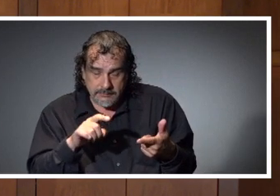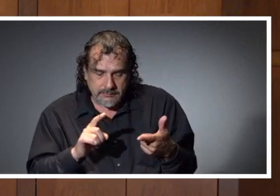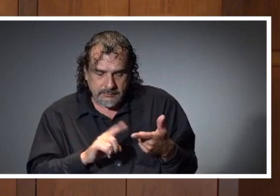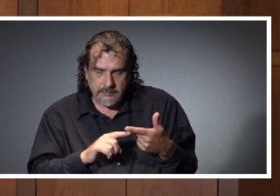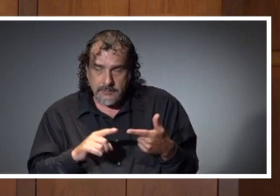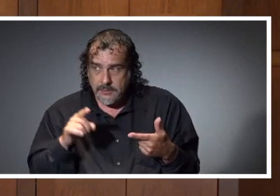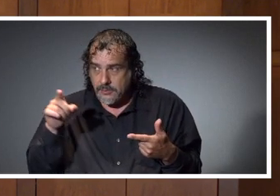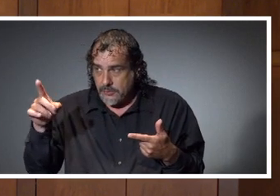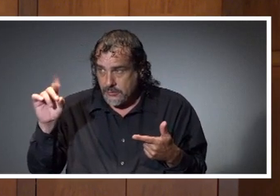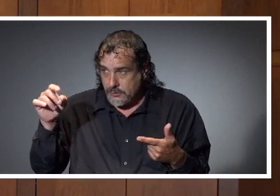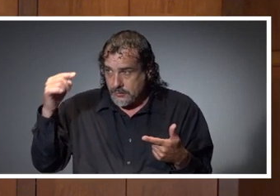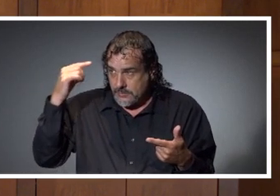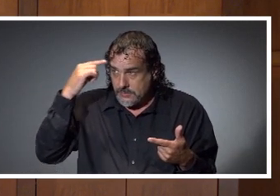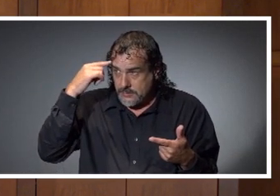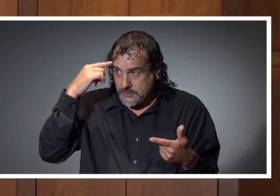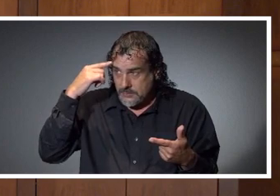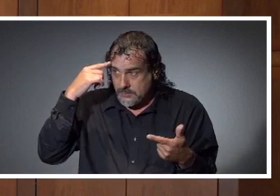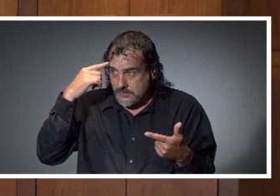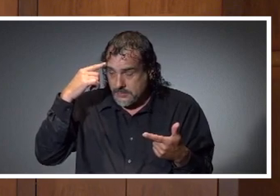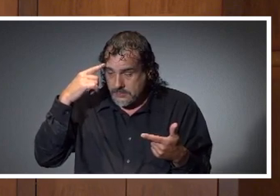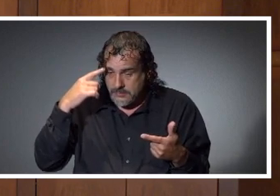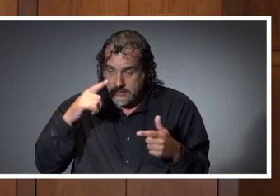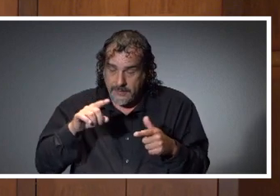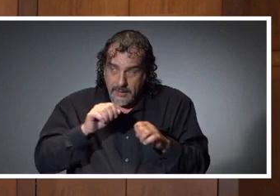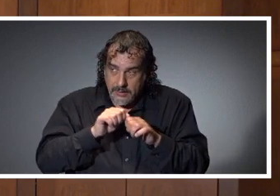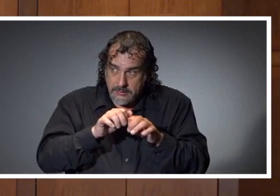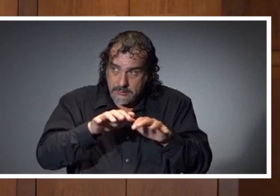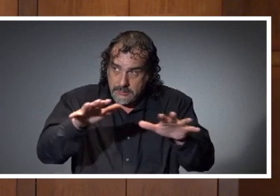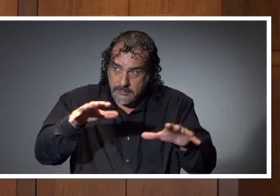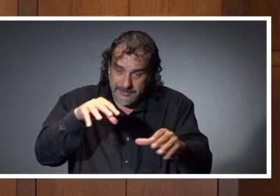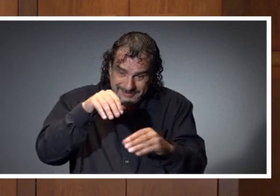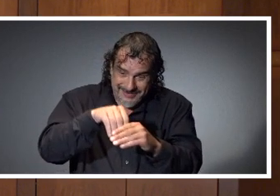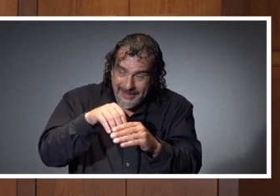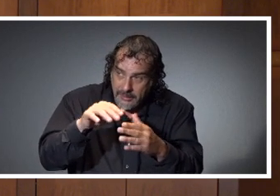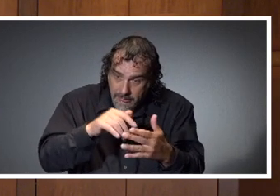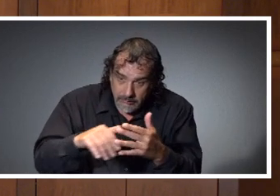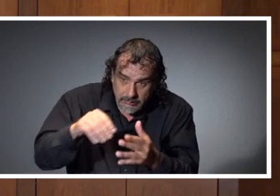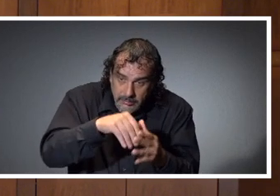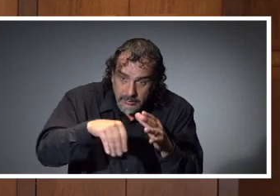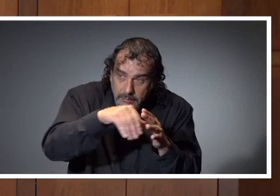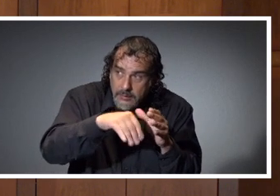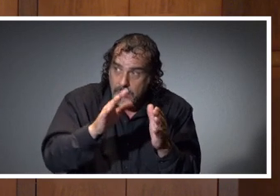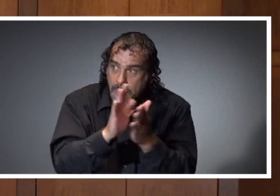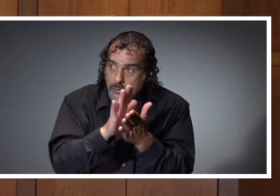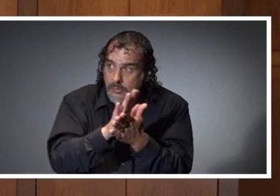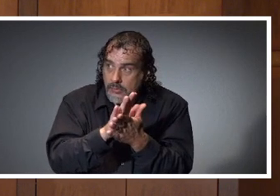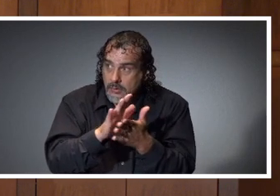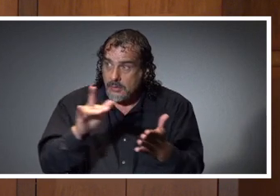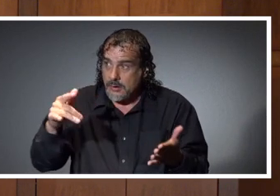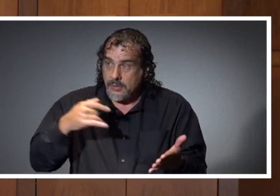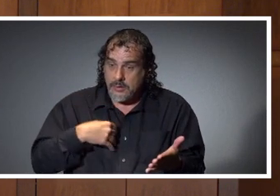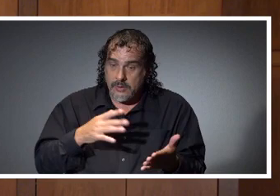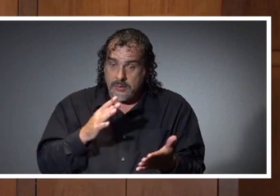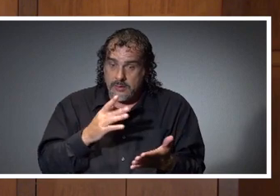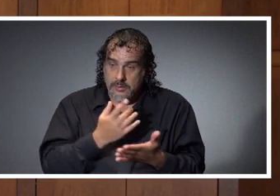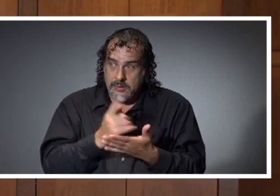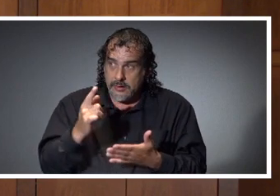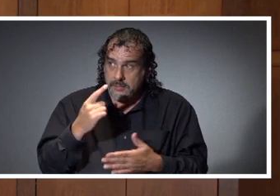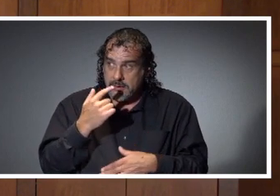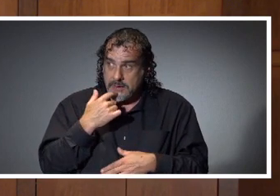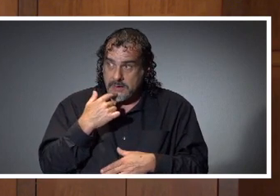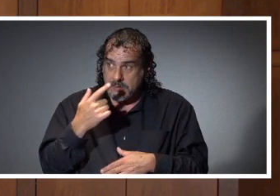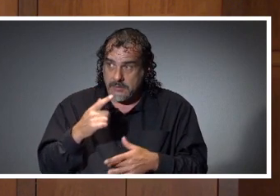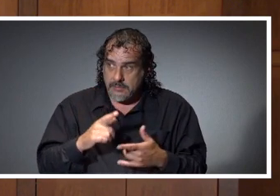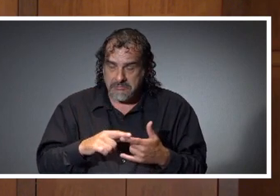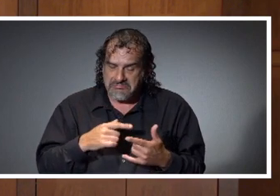Basically, do you think that more of the transmission is coming from within the schools now? I know maybe last week when I asked, you guys were saying you're